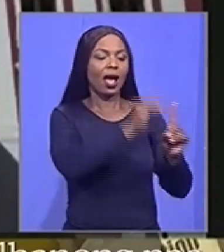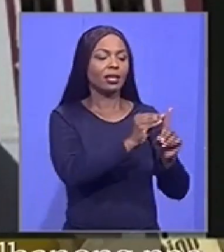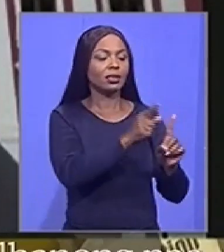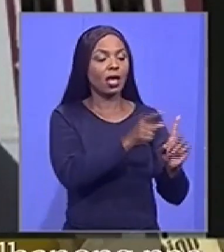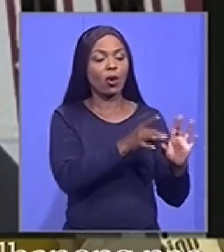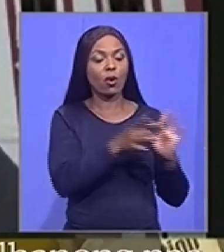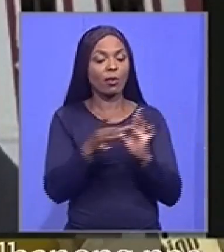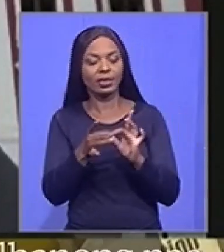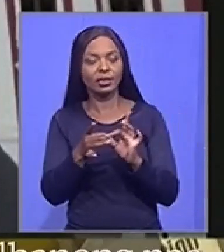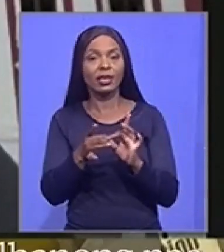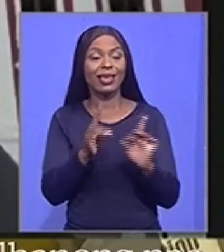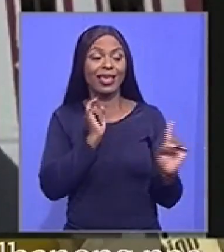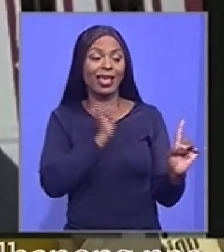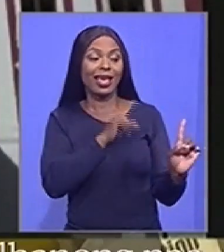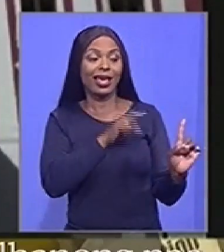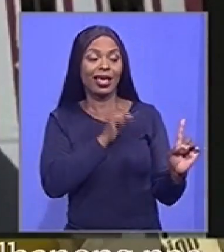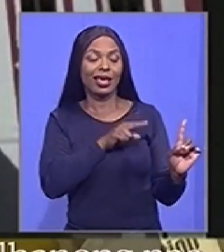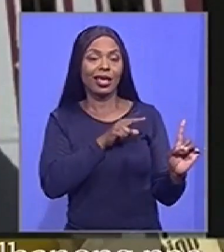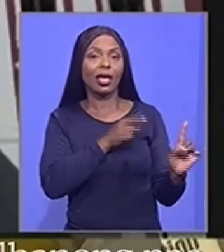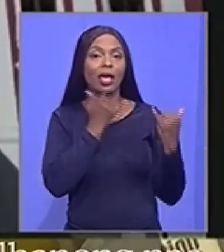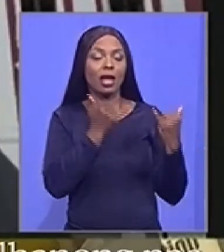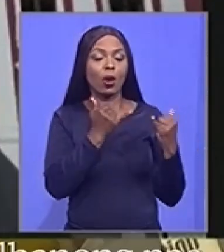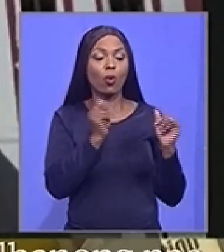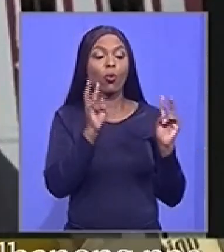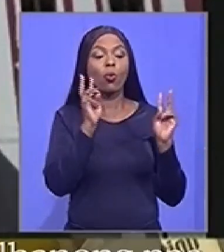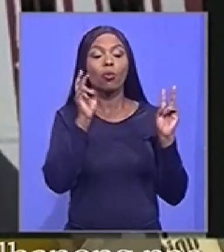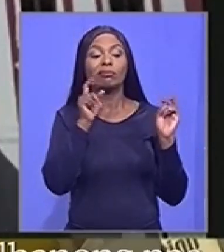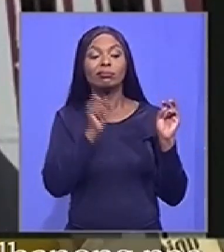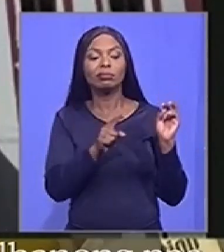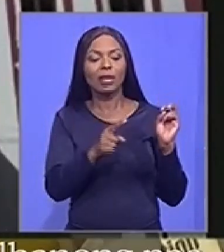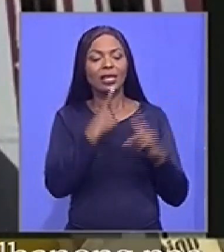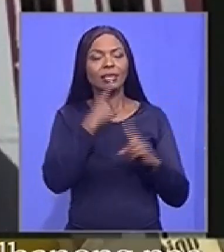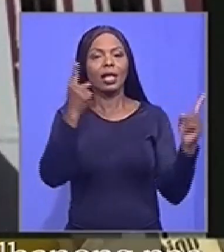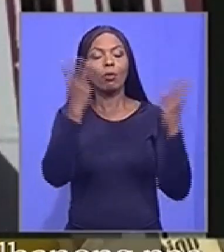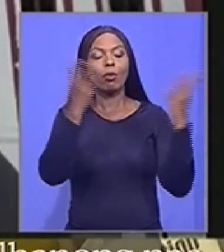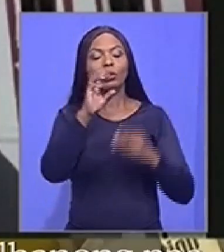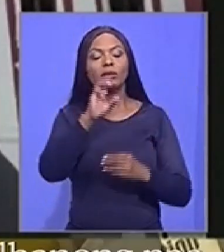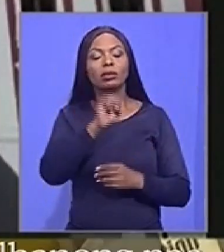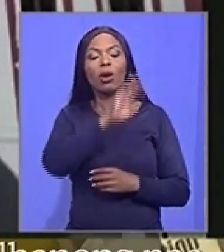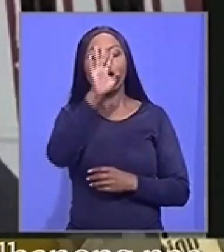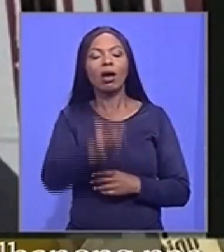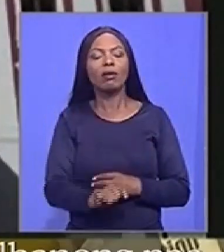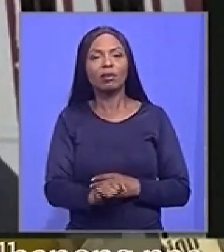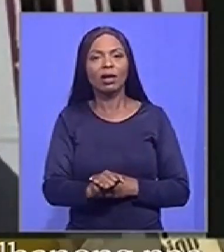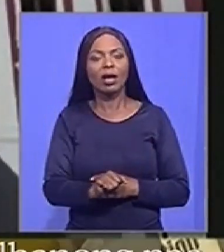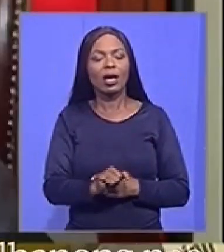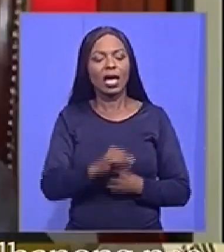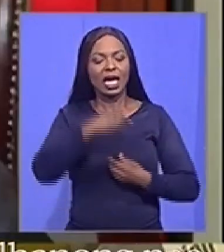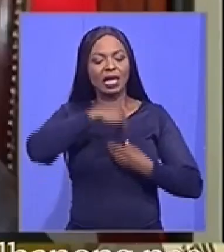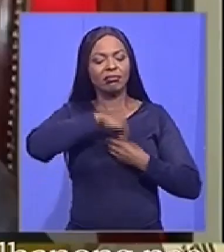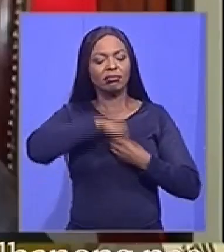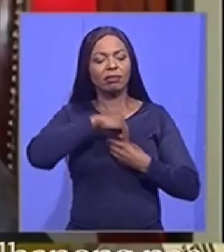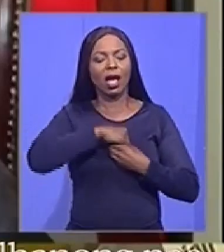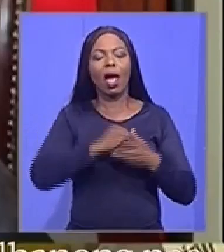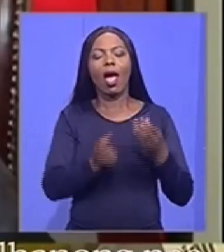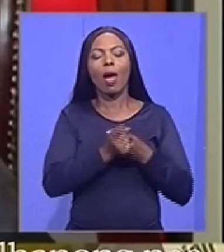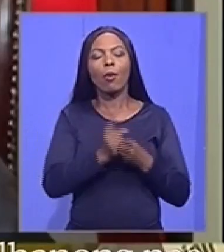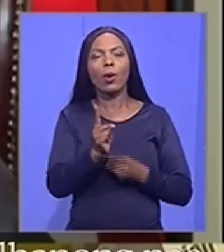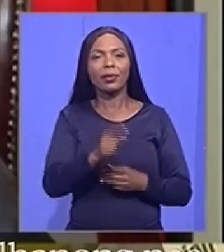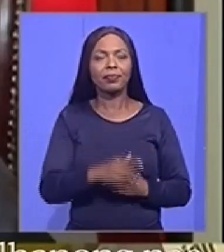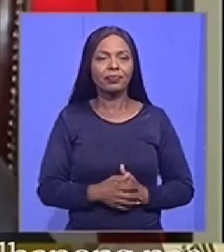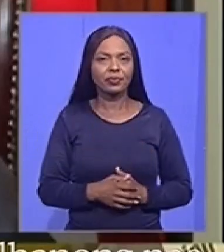commitment, will he, on this platform, to the people of this country, provide some insight? Honorable Kwahube